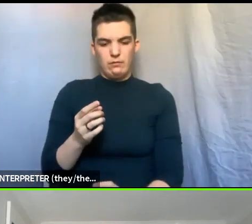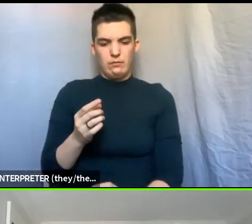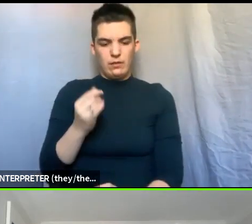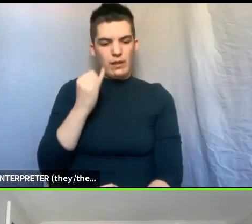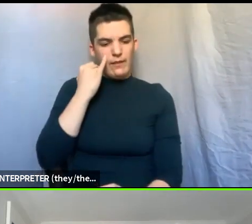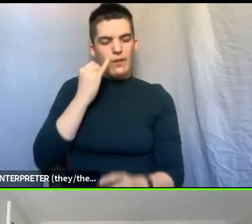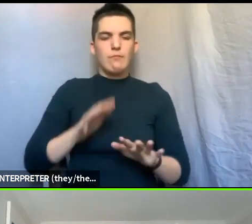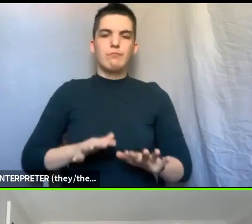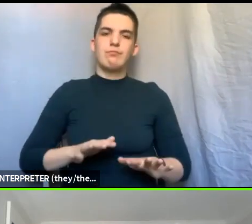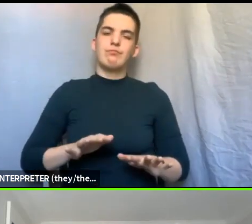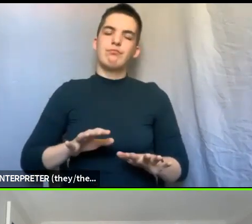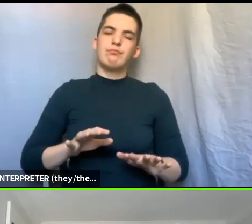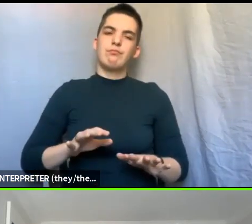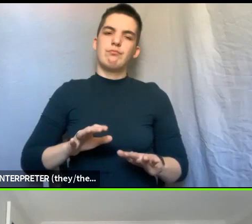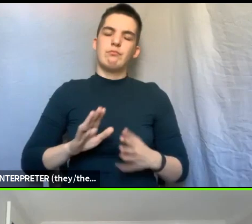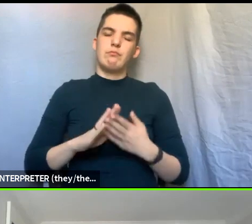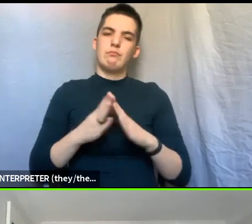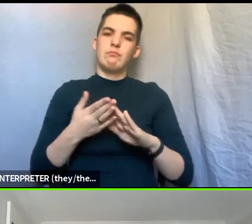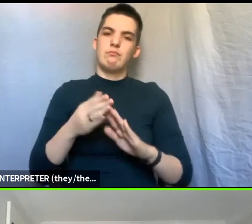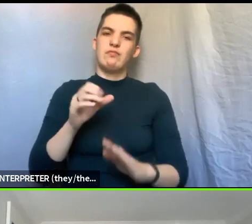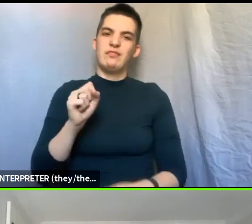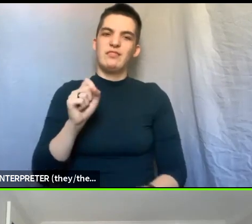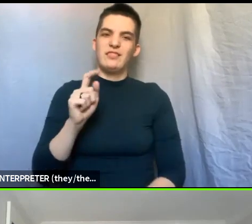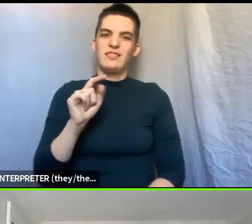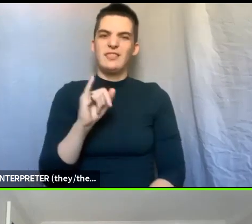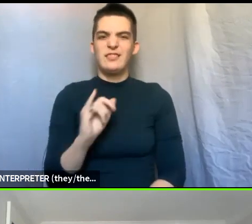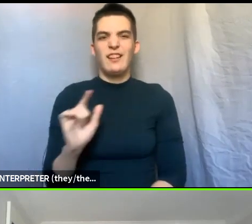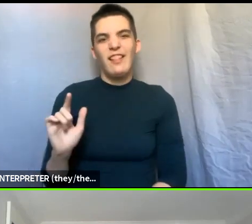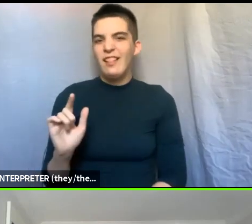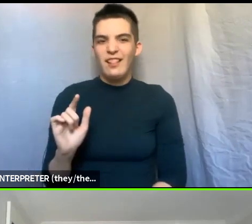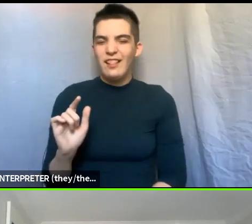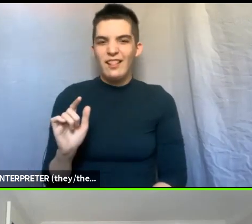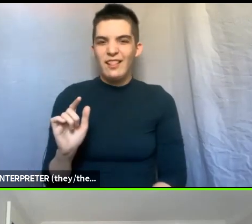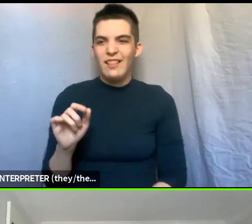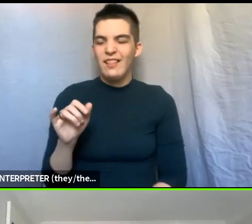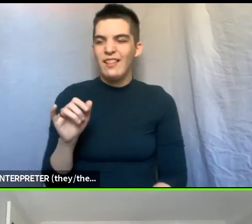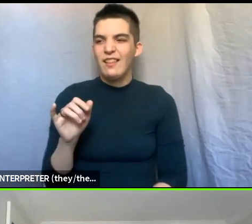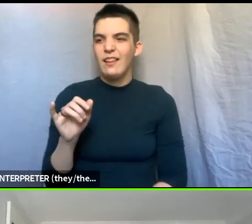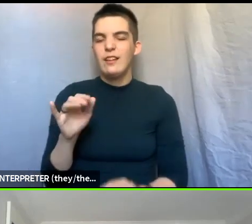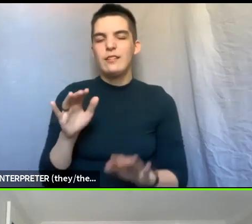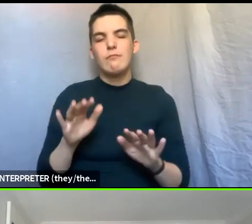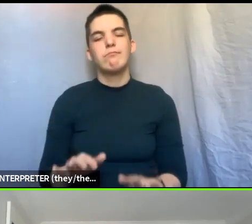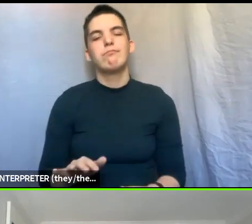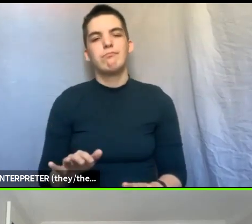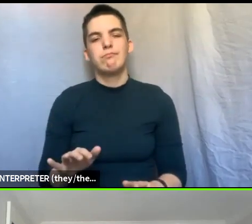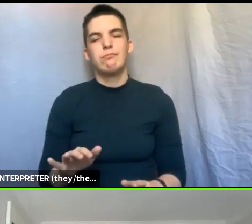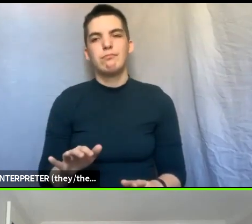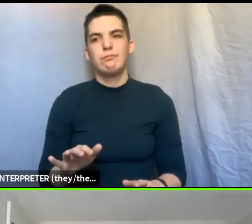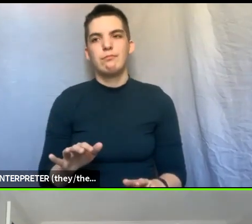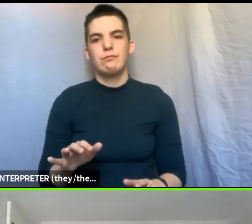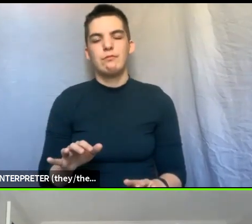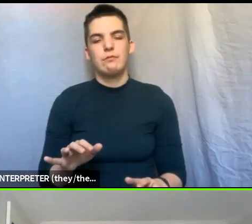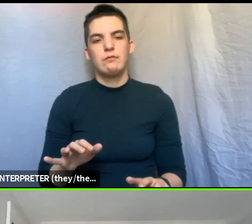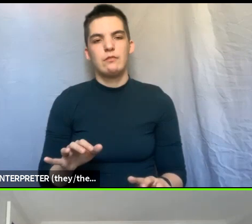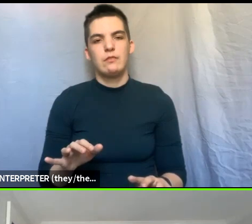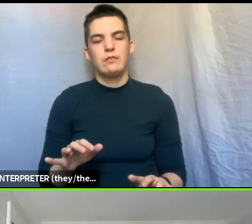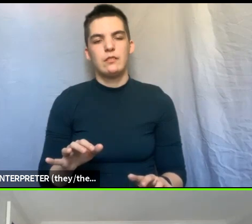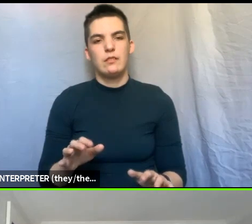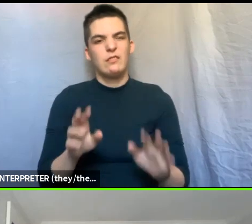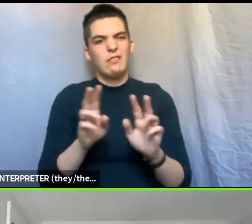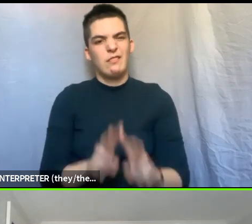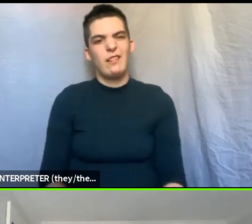is also a great gift, and the time, the resources